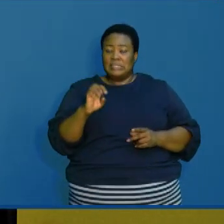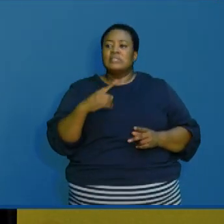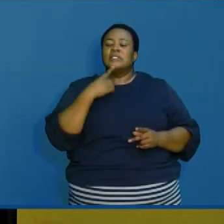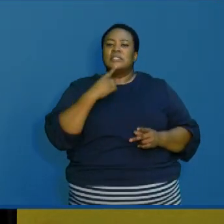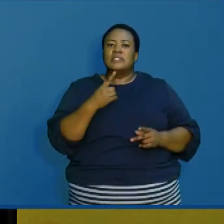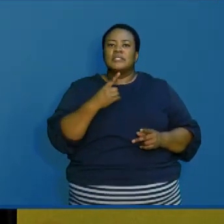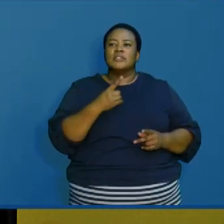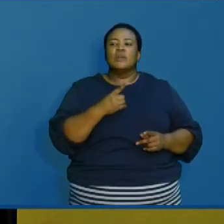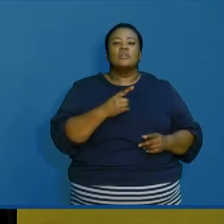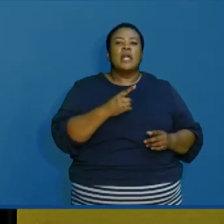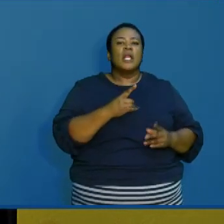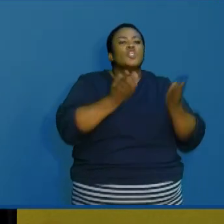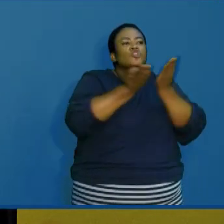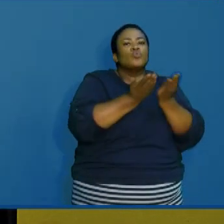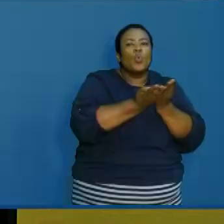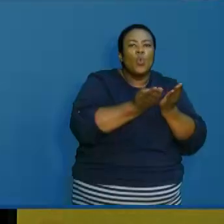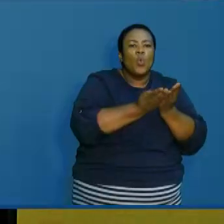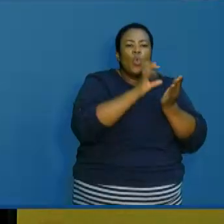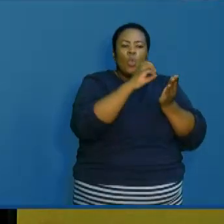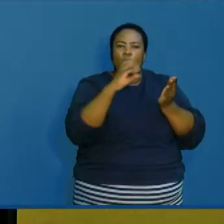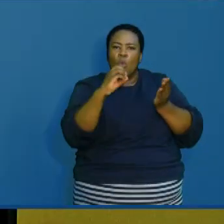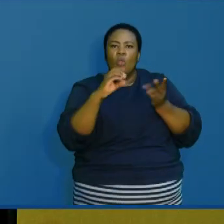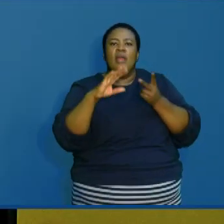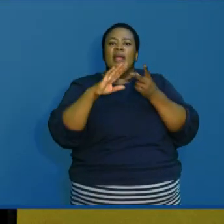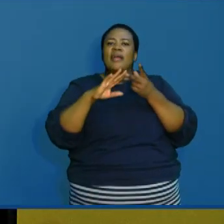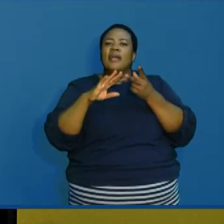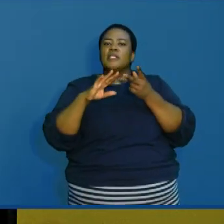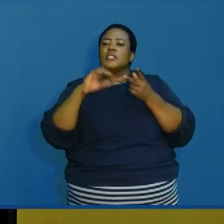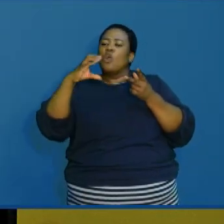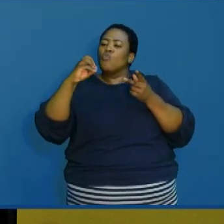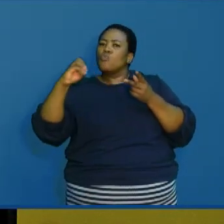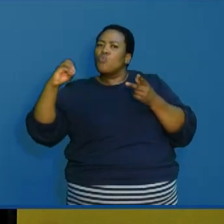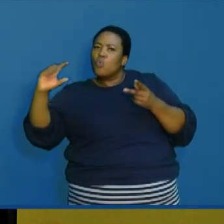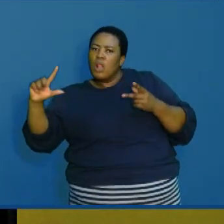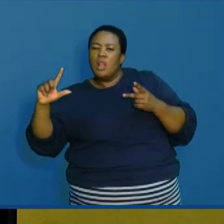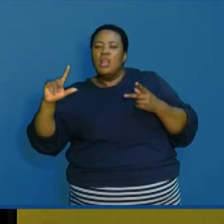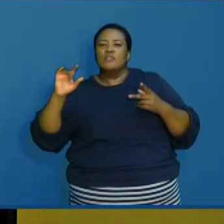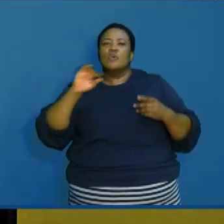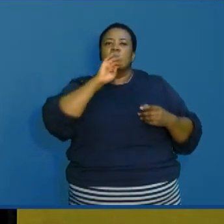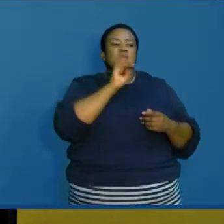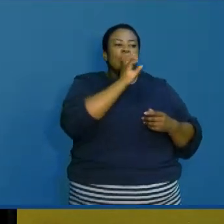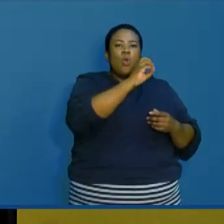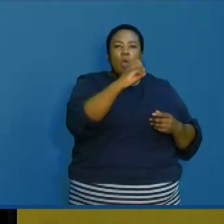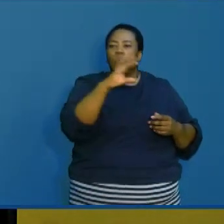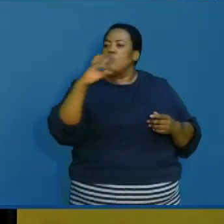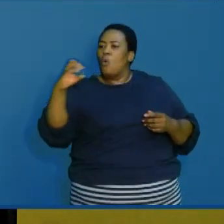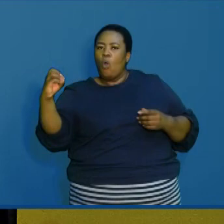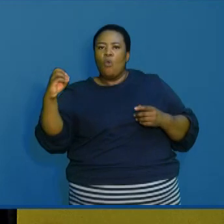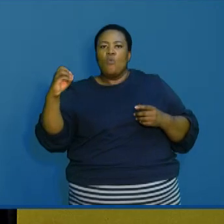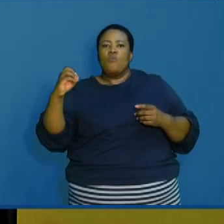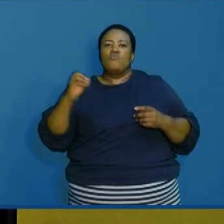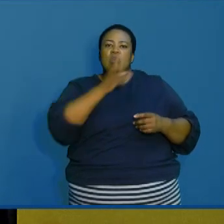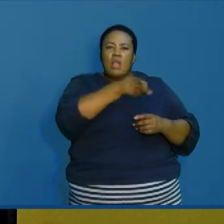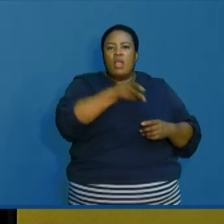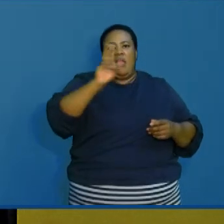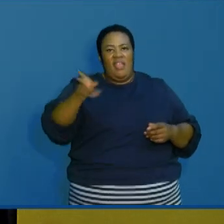school is cool. We're repeating the vowel O. Irony is when you